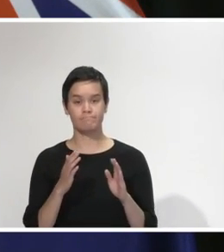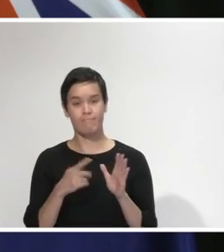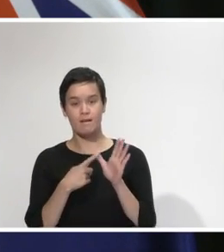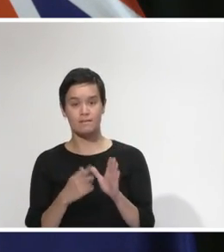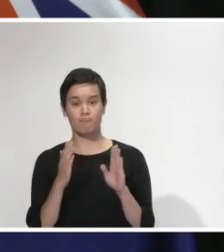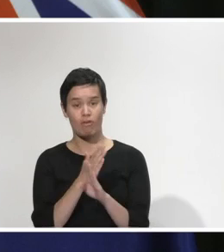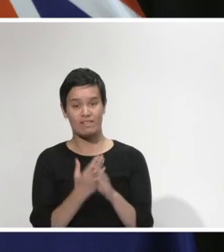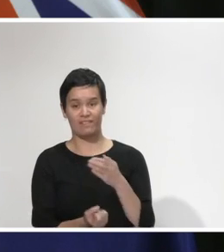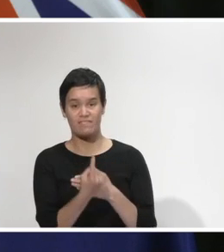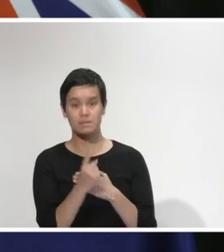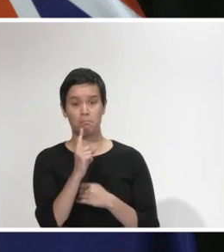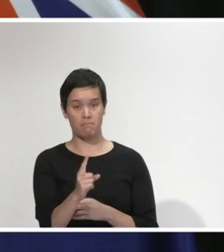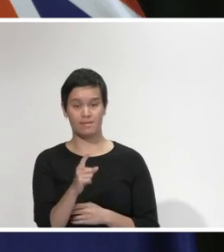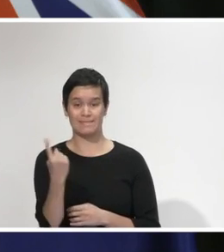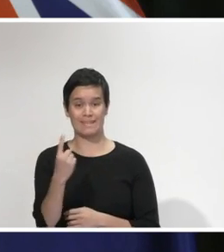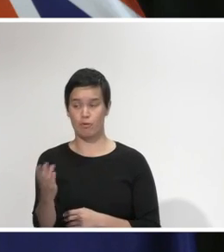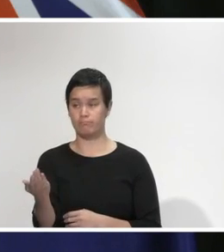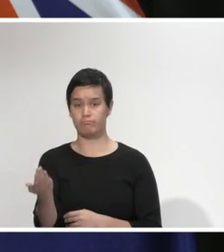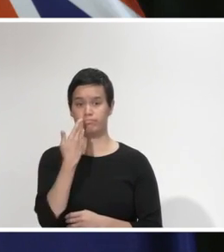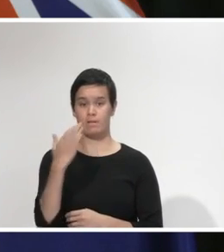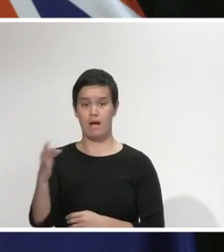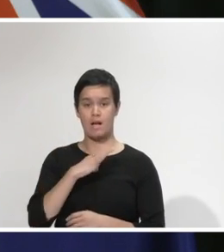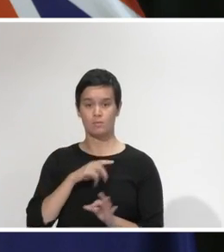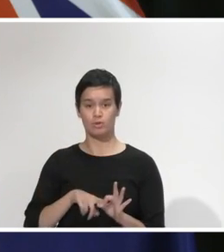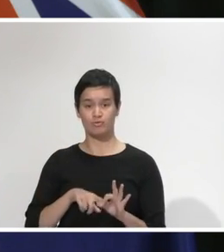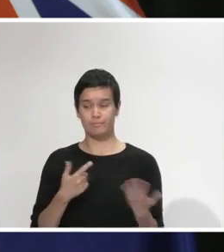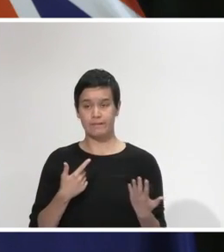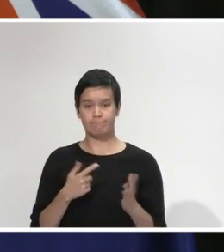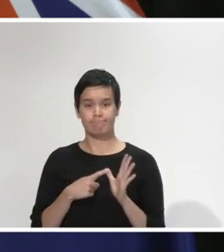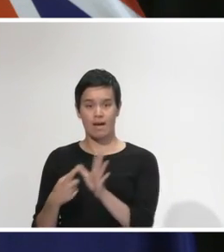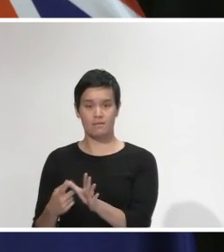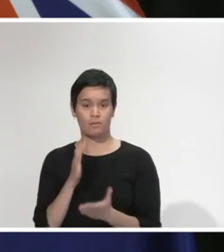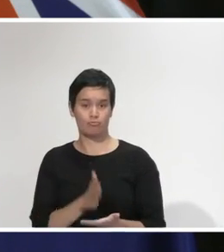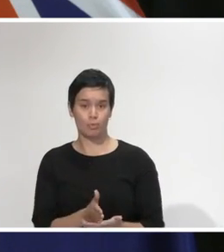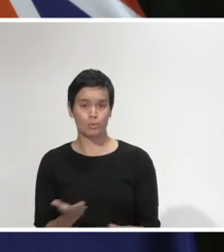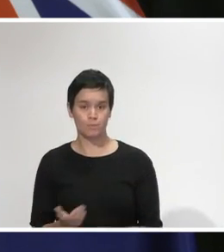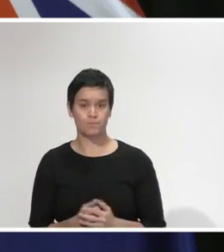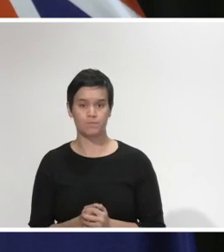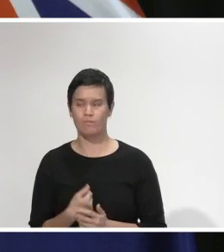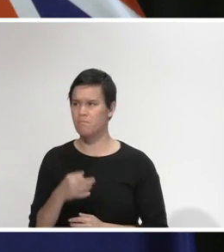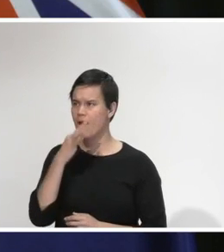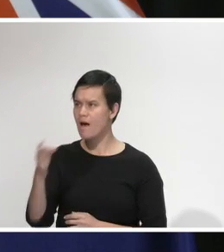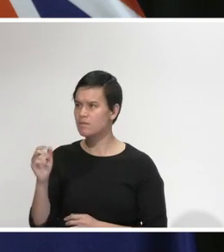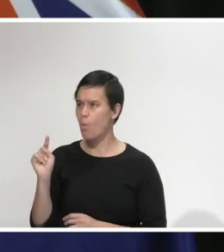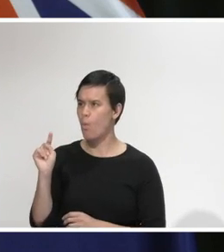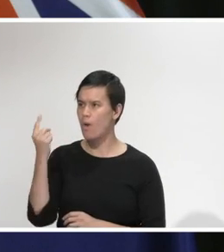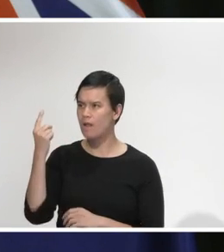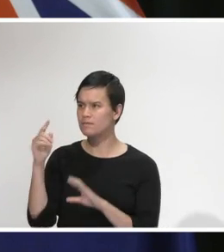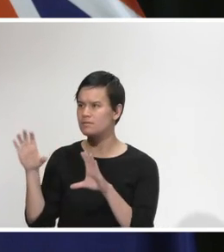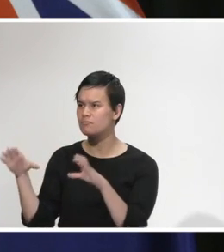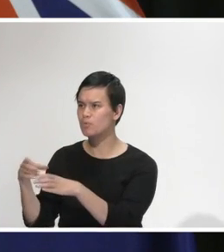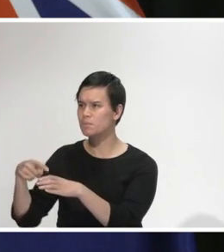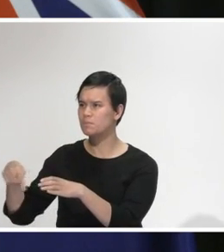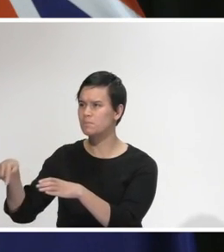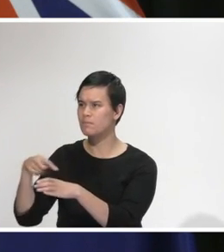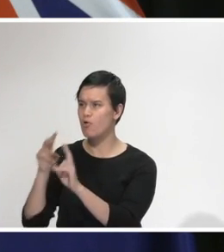information. Can you name the latest rest home in Auckland that has a cluster? No, I can't, and I don't have the name of